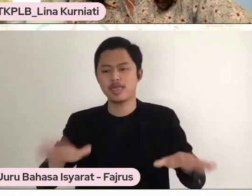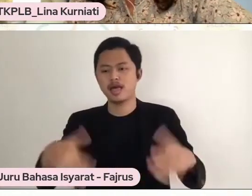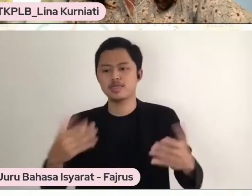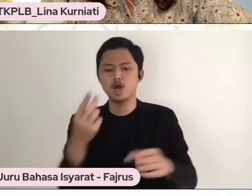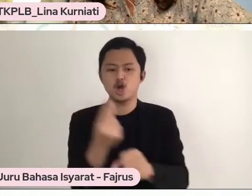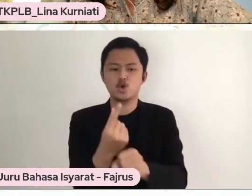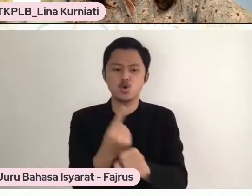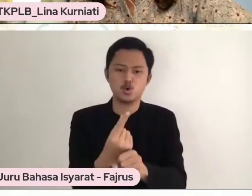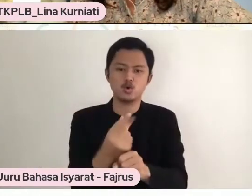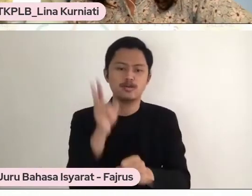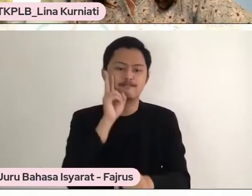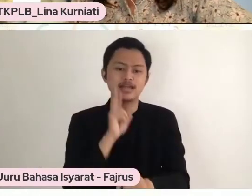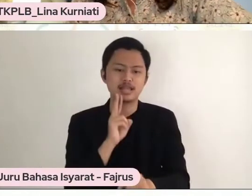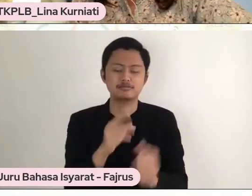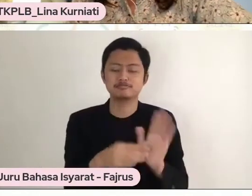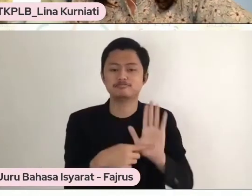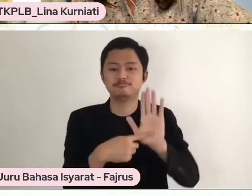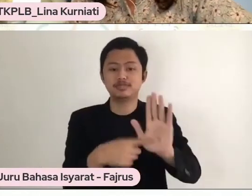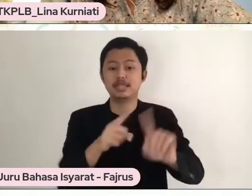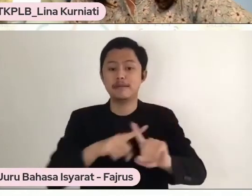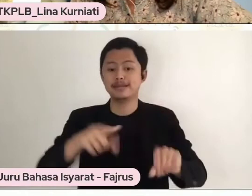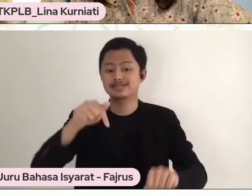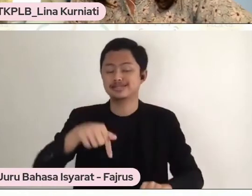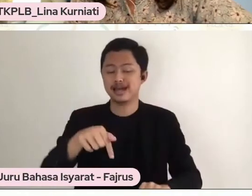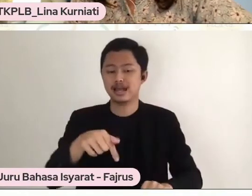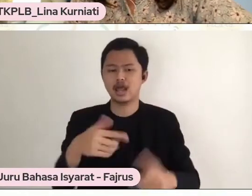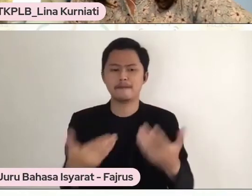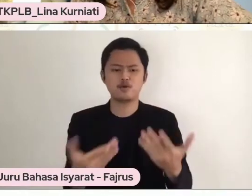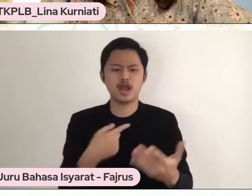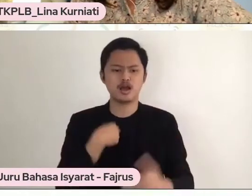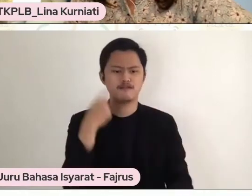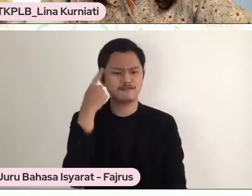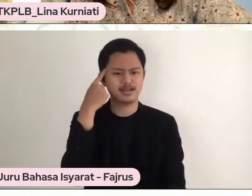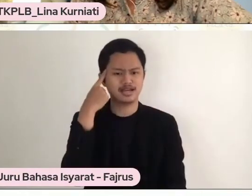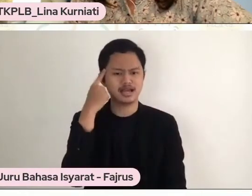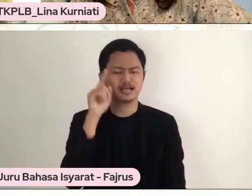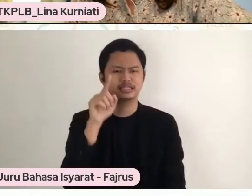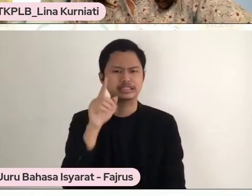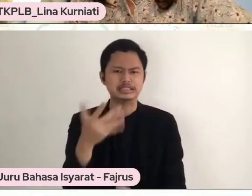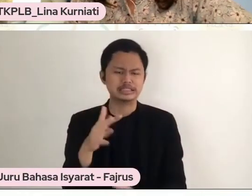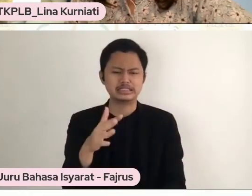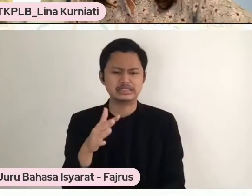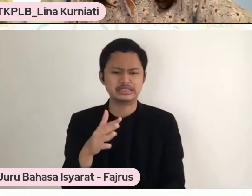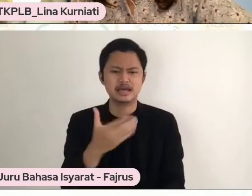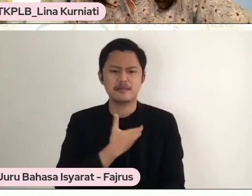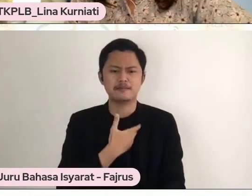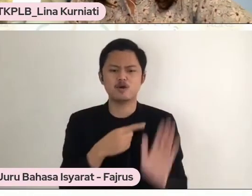in Vietnam. But right now, I think it is very difficult to share it. So